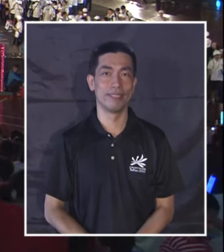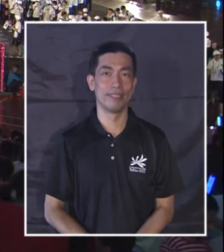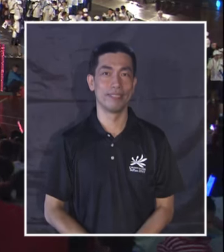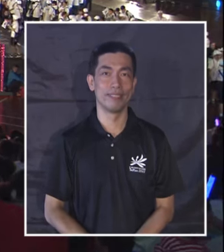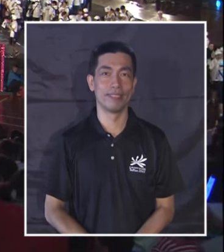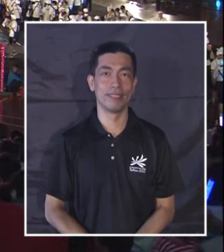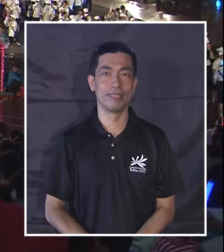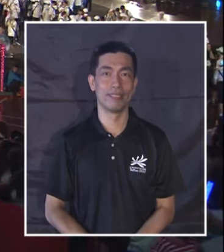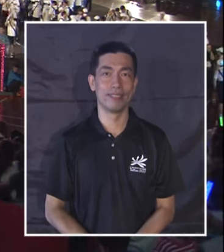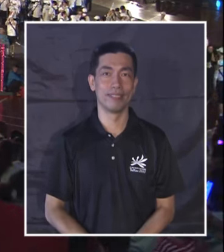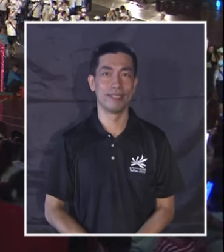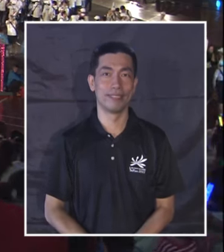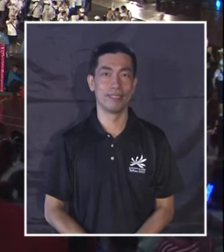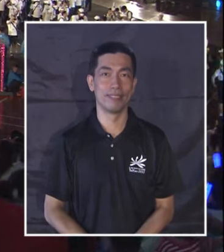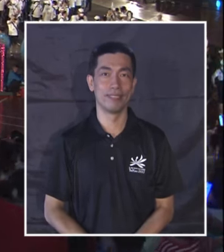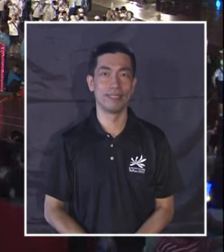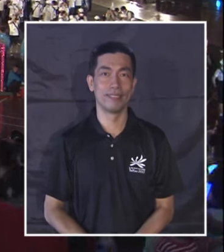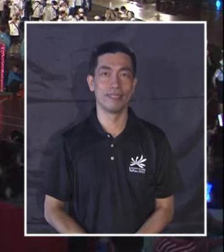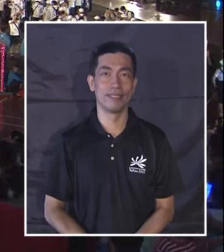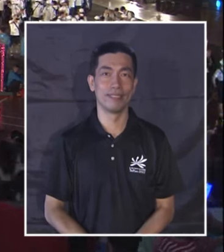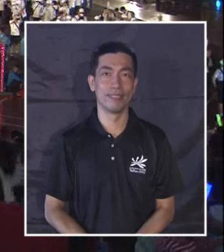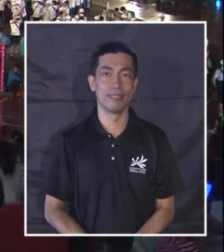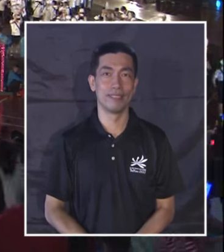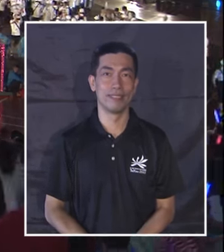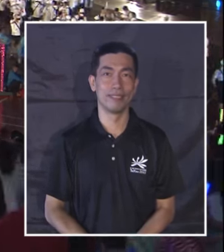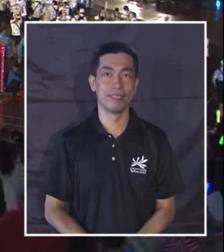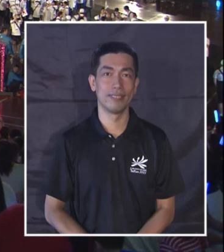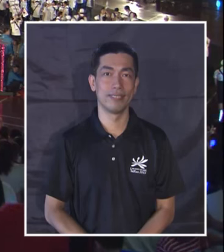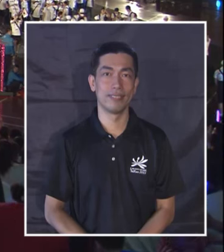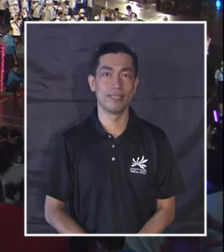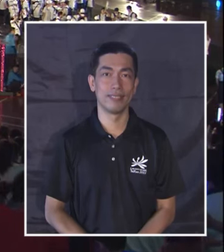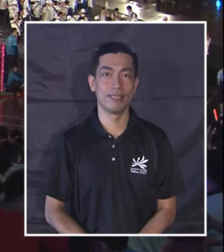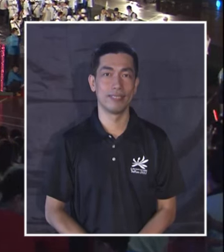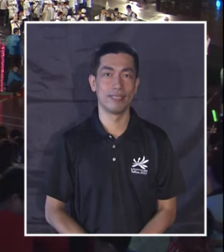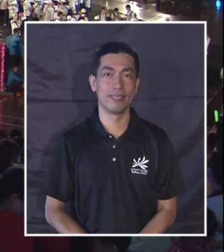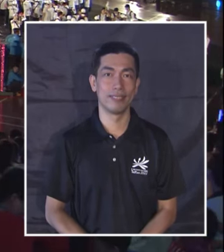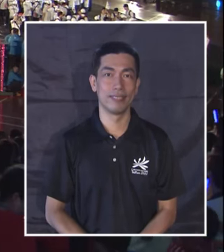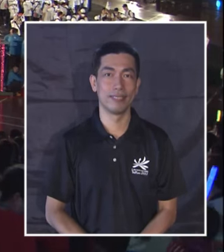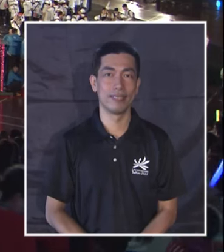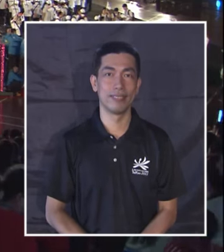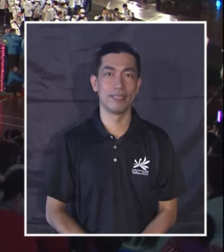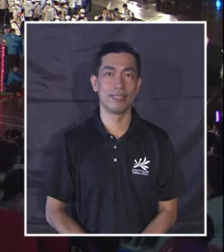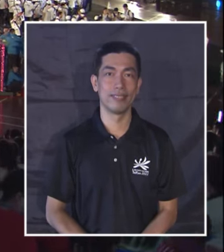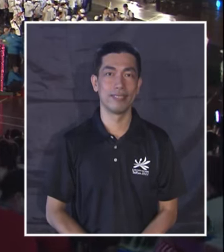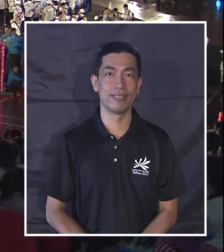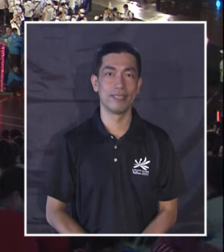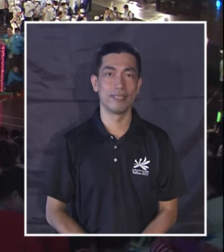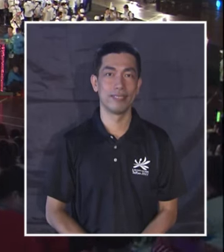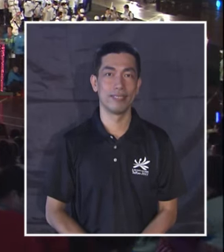city of Taoyuan just obtained the right to host the National Games